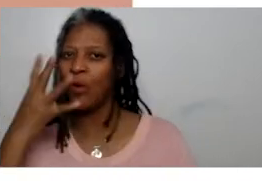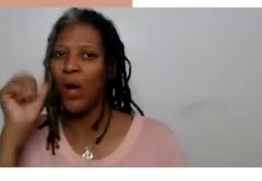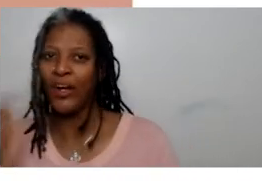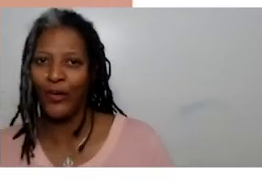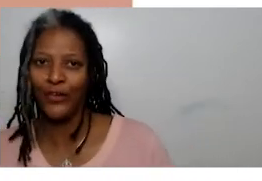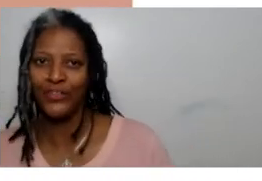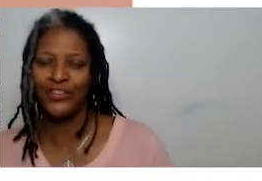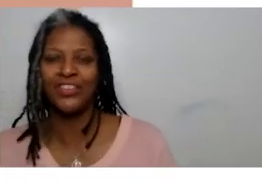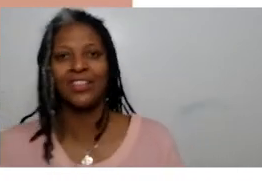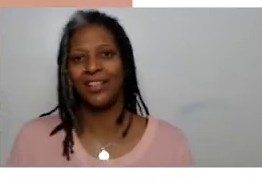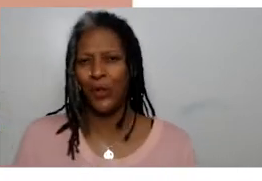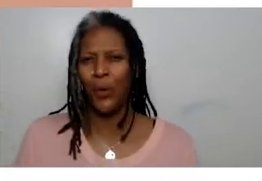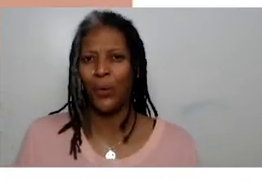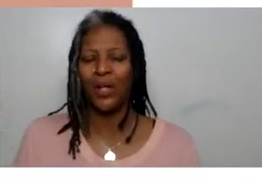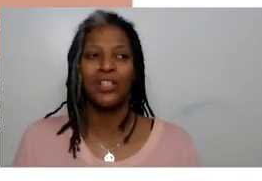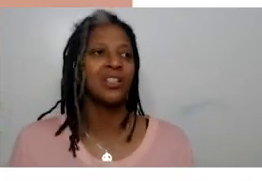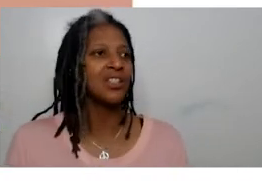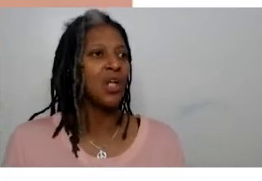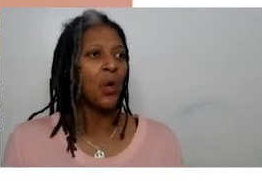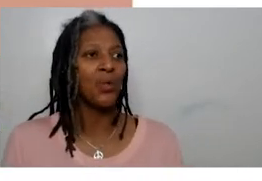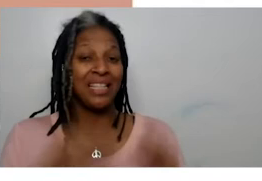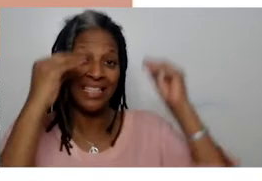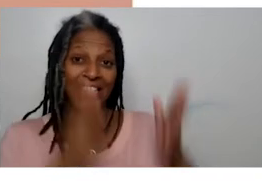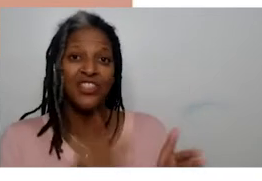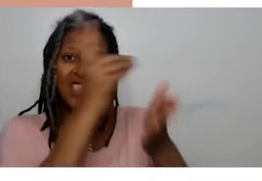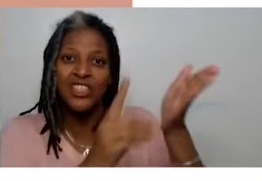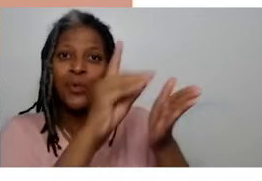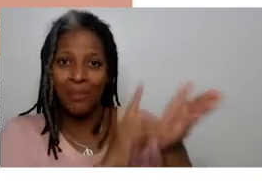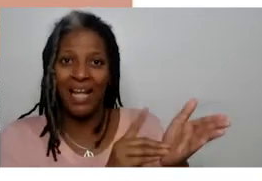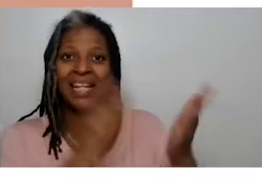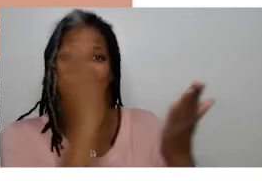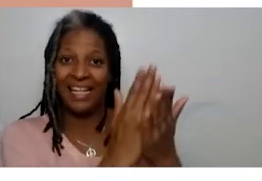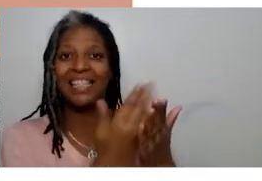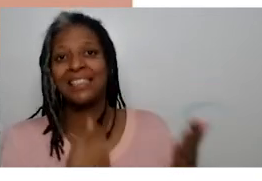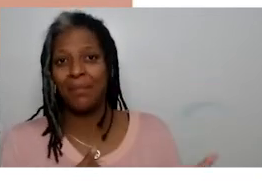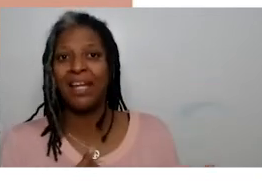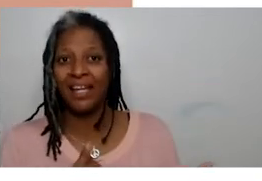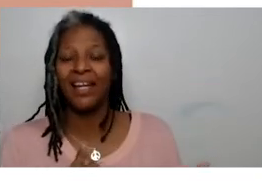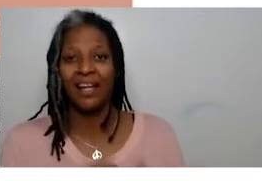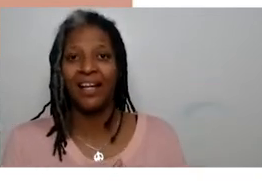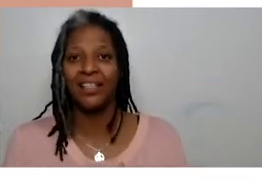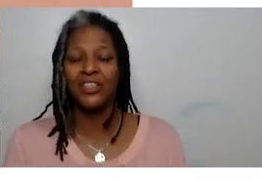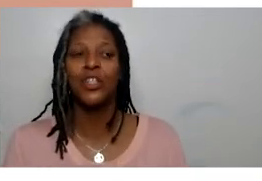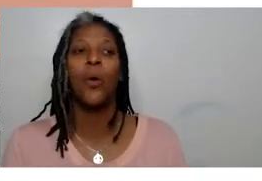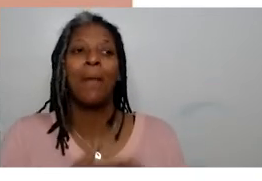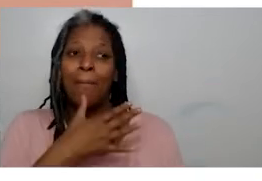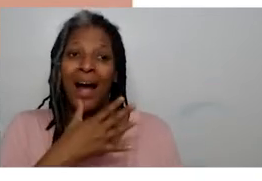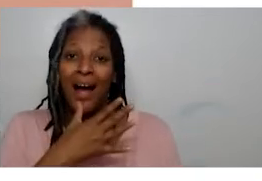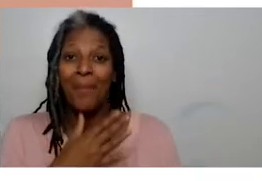them. You cannot wear the same clothes as them. You cannot act the same as them, because that will put you in more danger. That will get